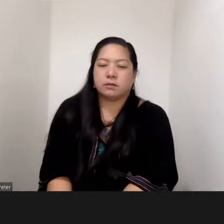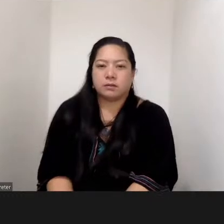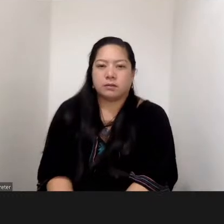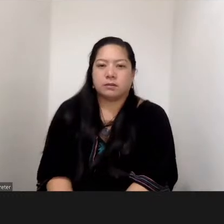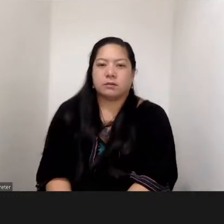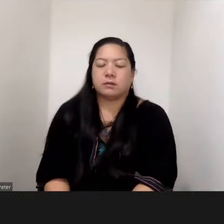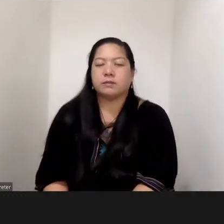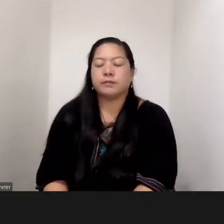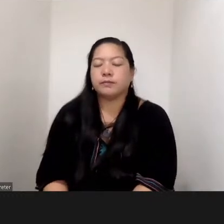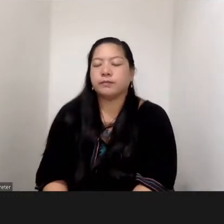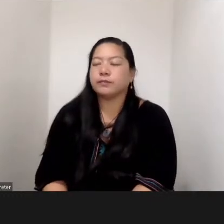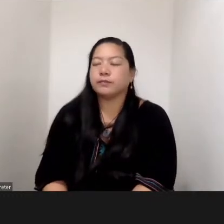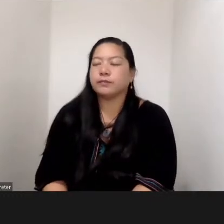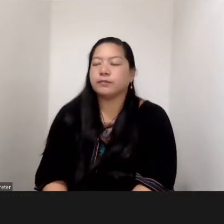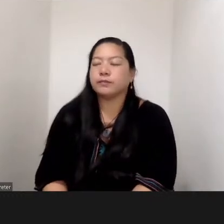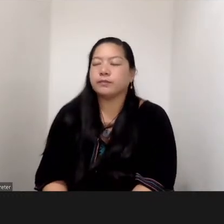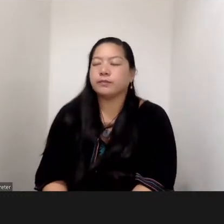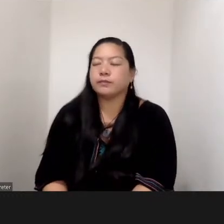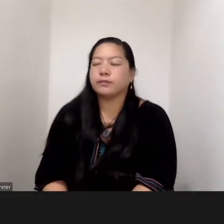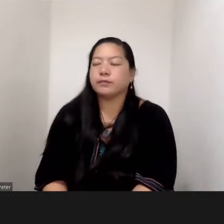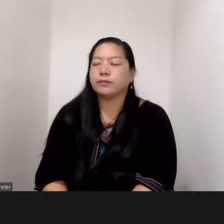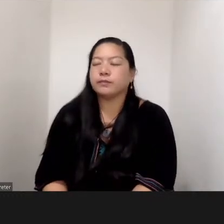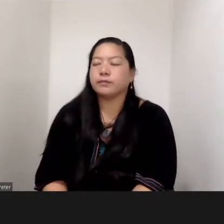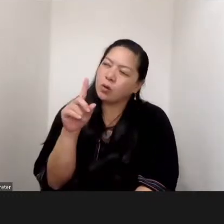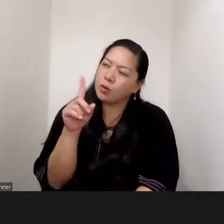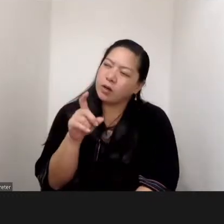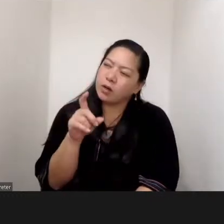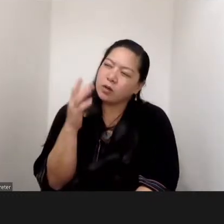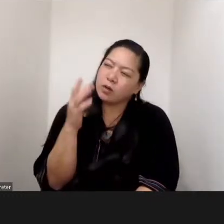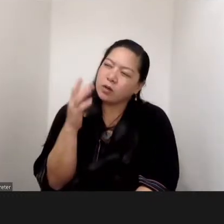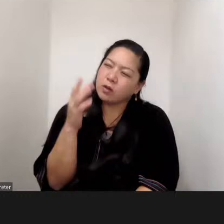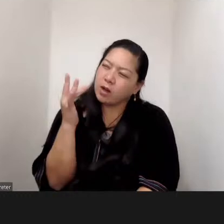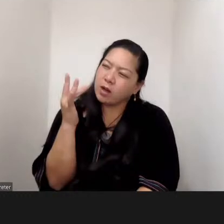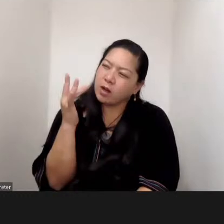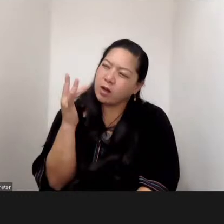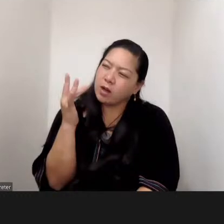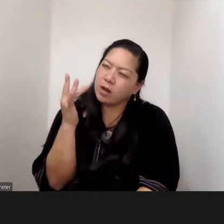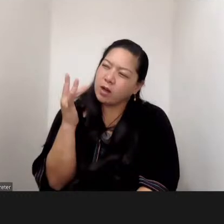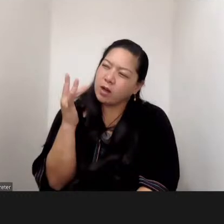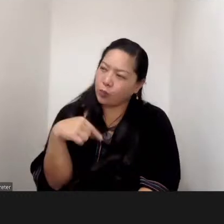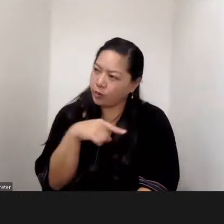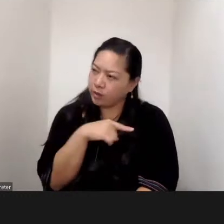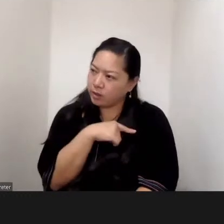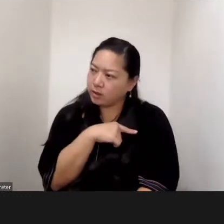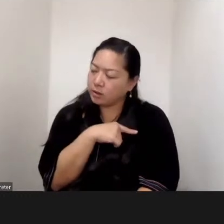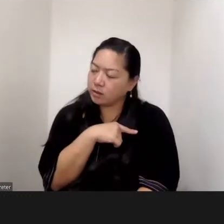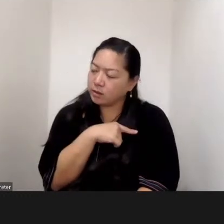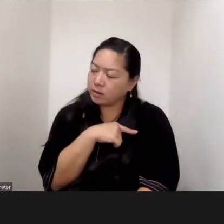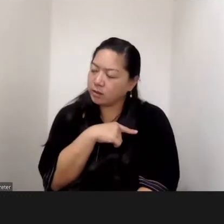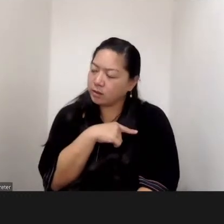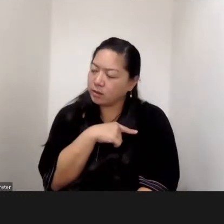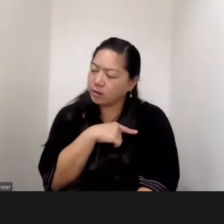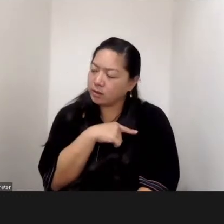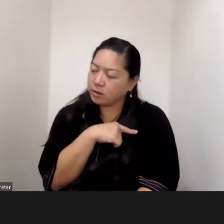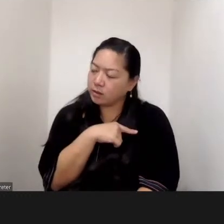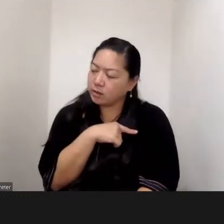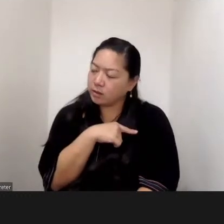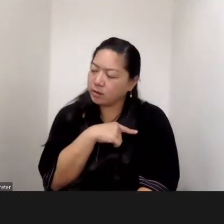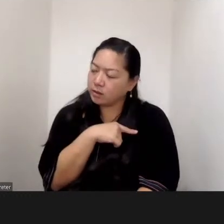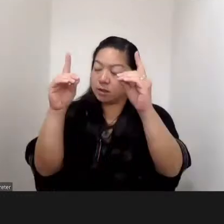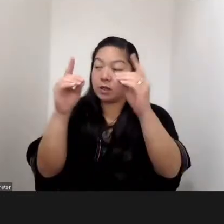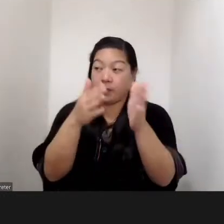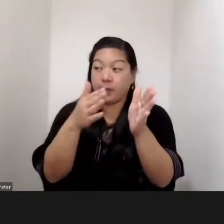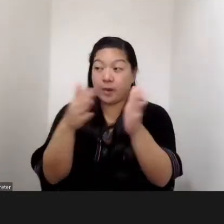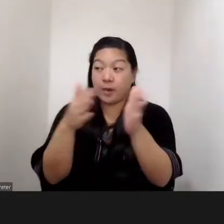So your question is, why didn't we put forward this education sooner than